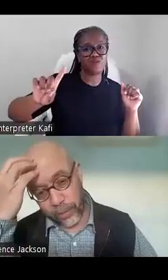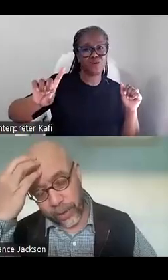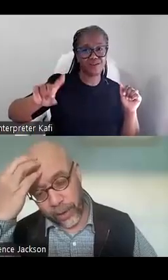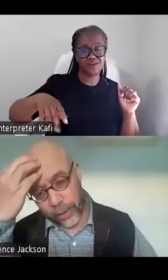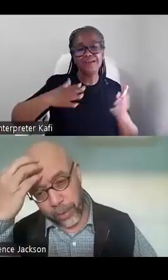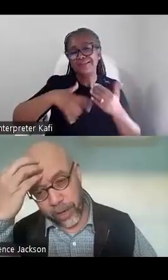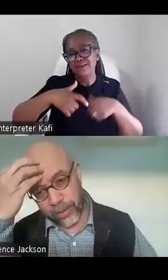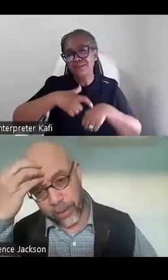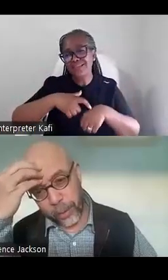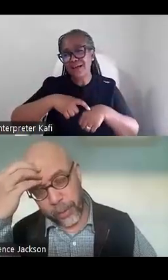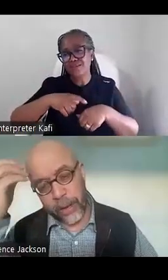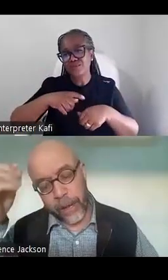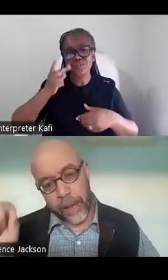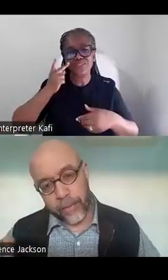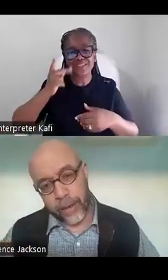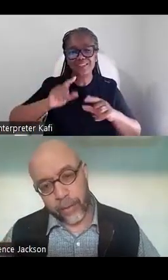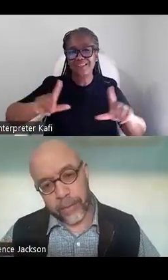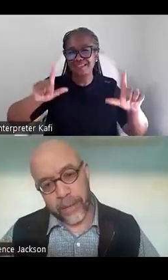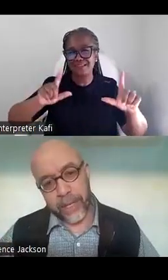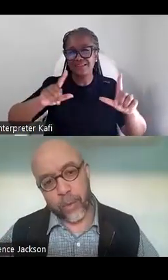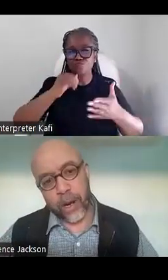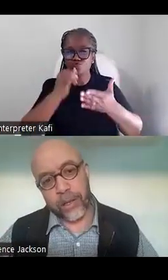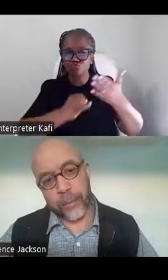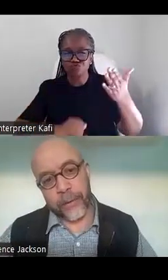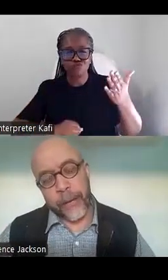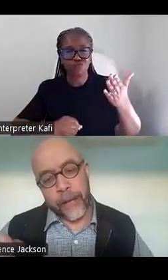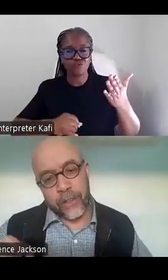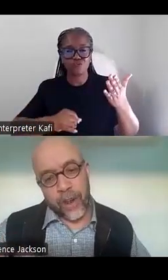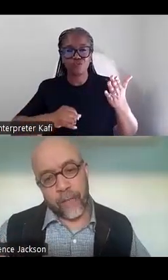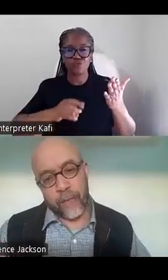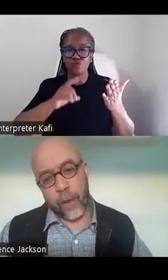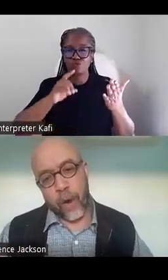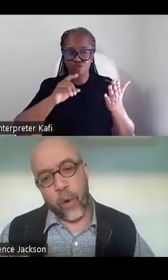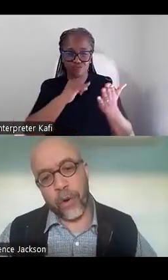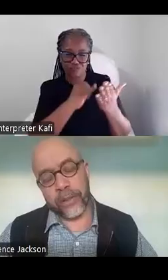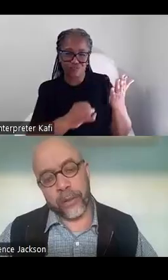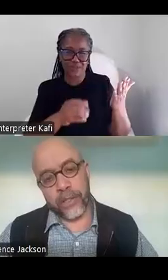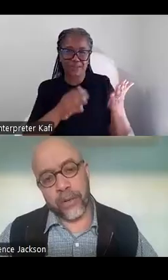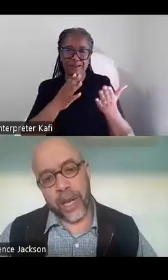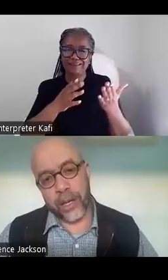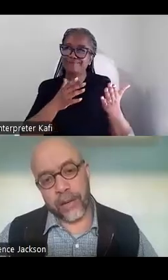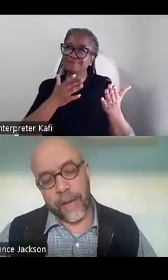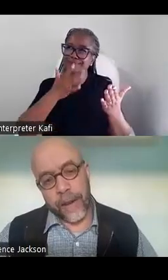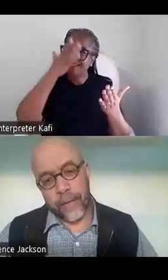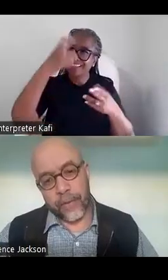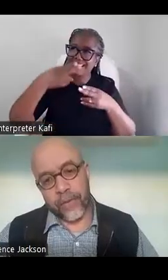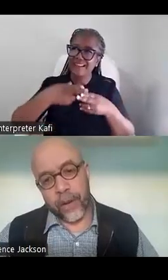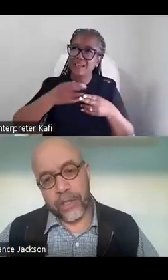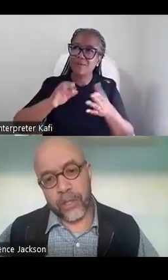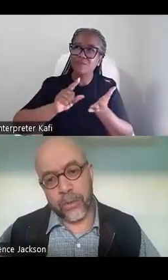of the production of the print. Sometimes they were colored, but you have a whole book that was created